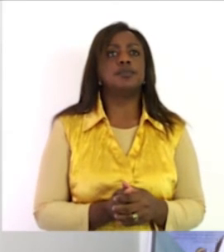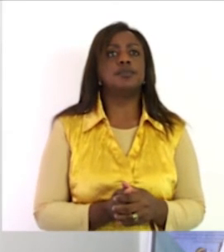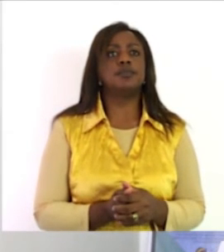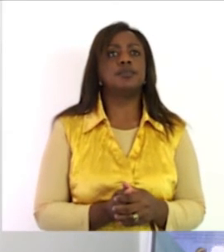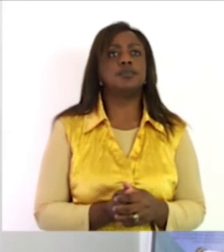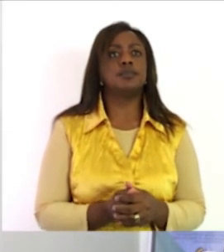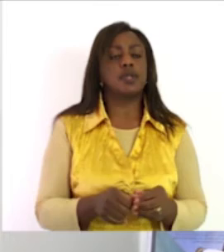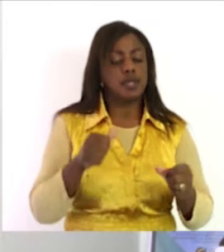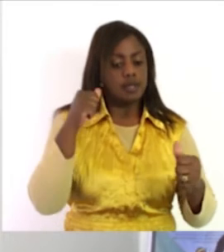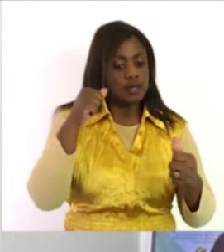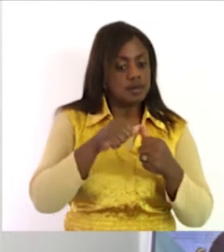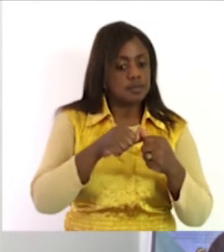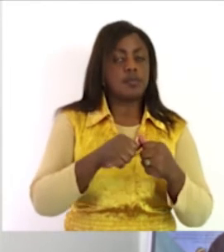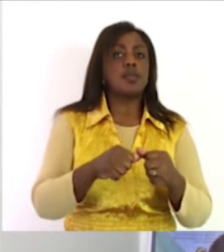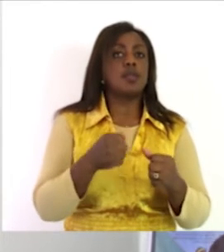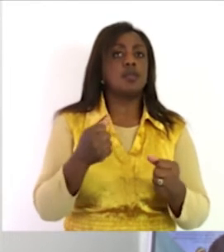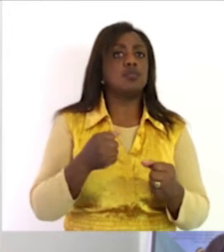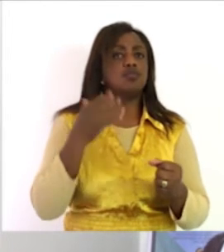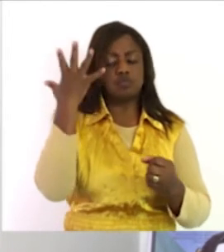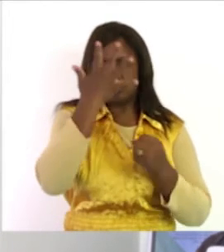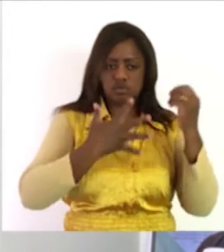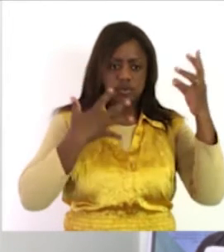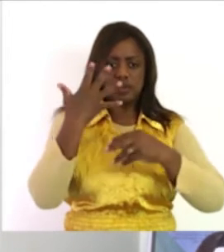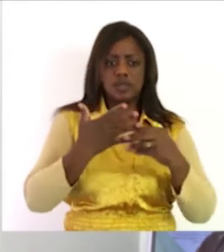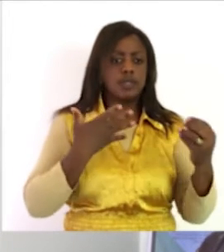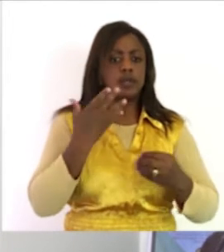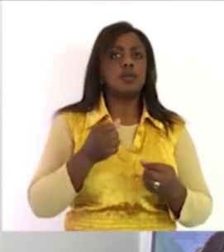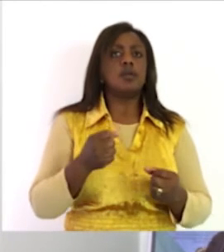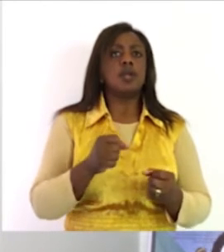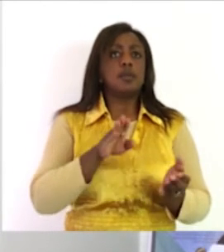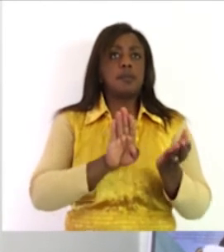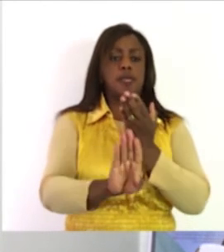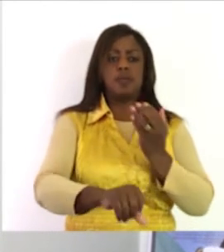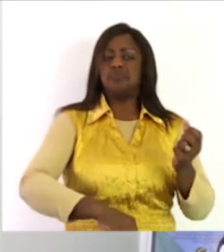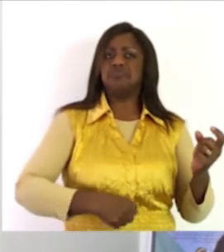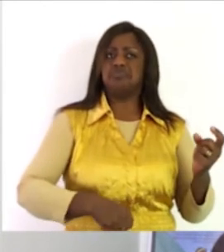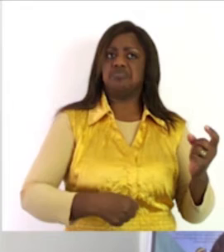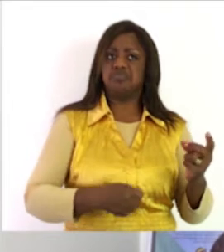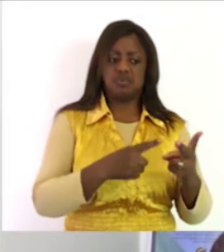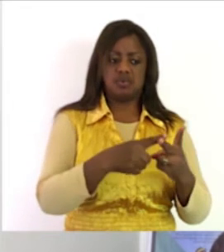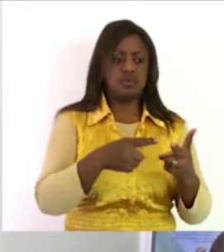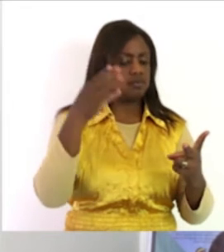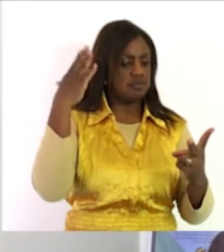it also compacts health conditions and diseases. It helps with your mood.